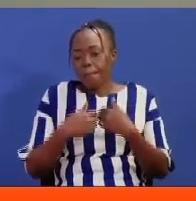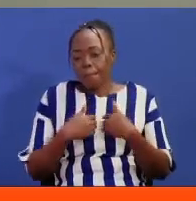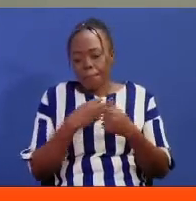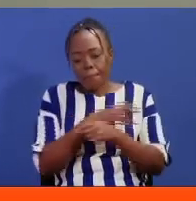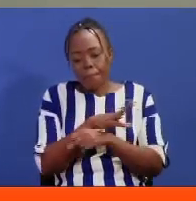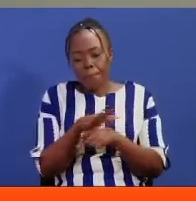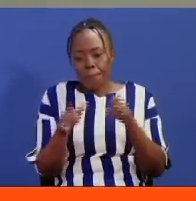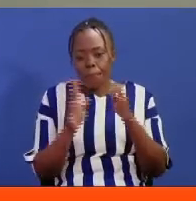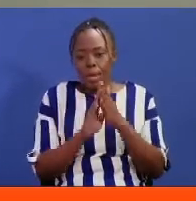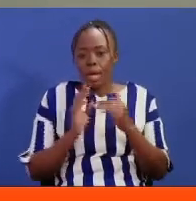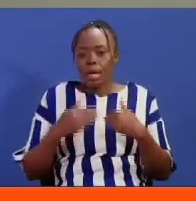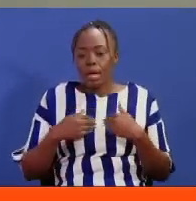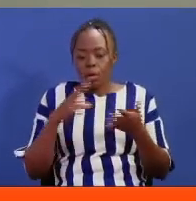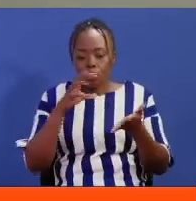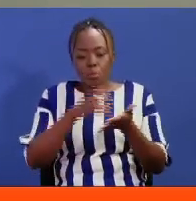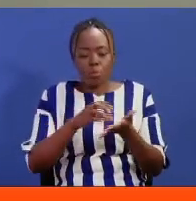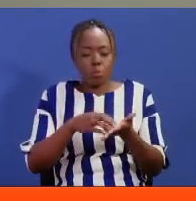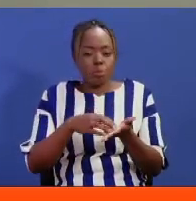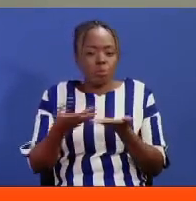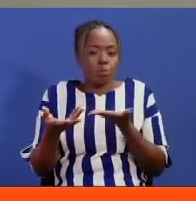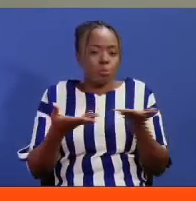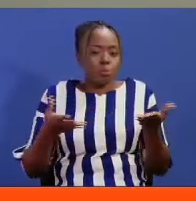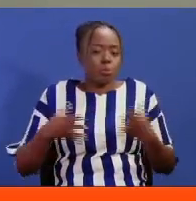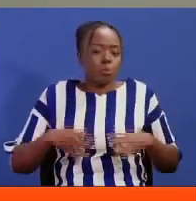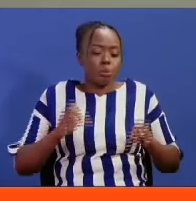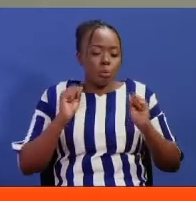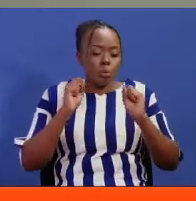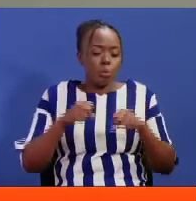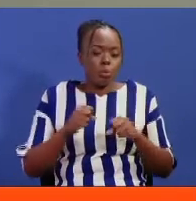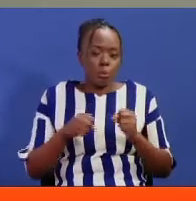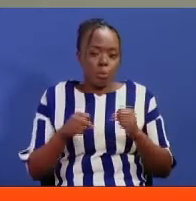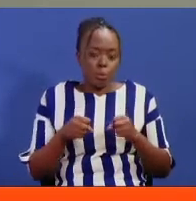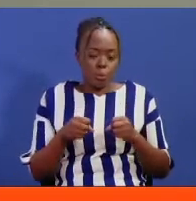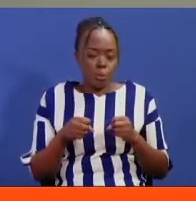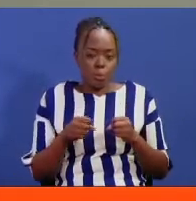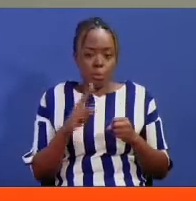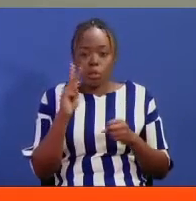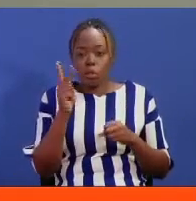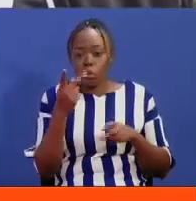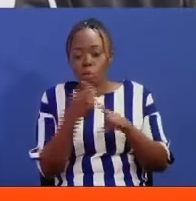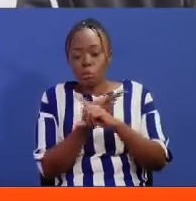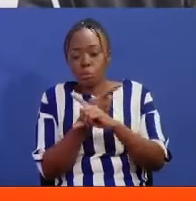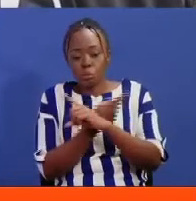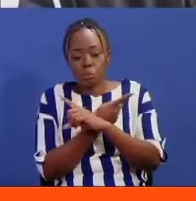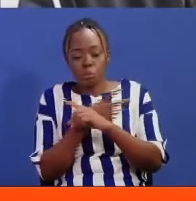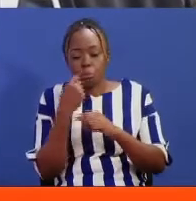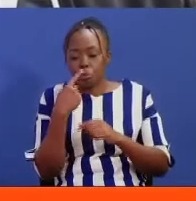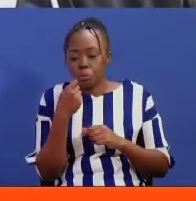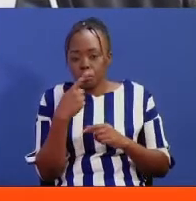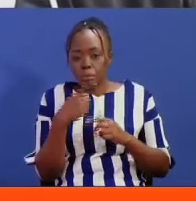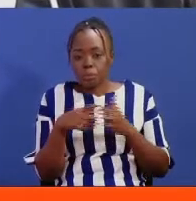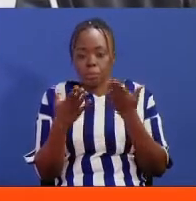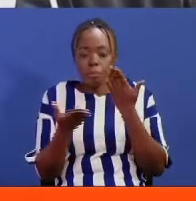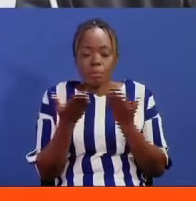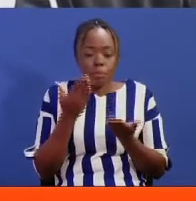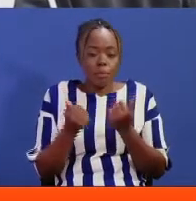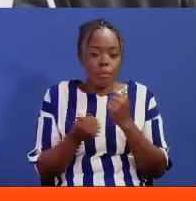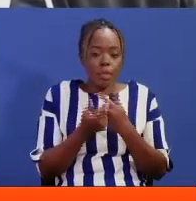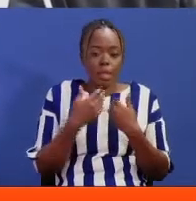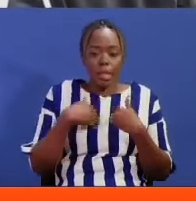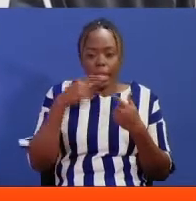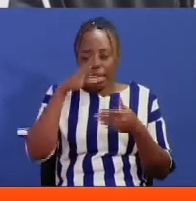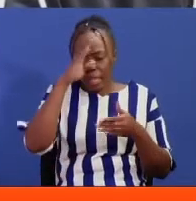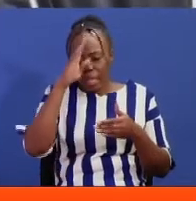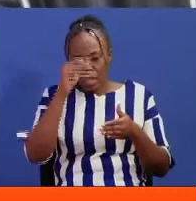infection, we will have cases where people tend to take two different vaccines. The move by India to ban